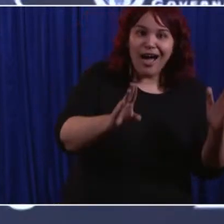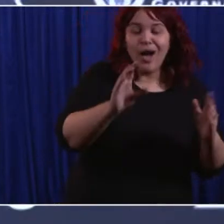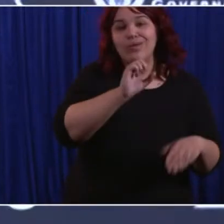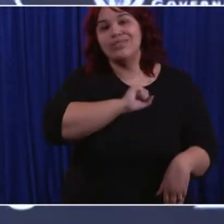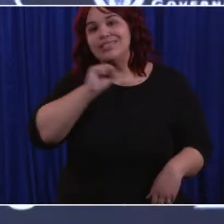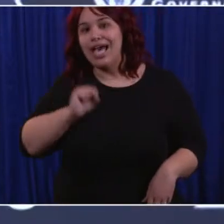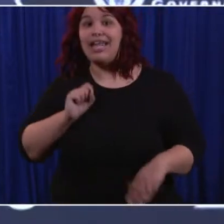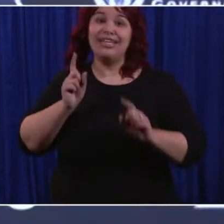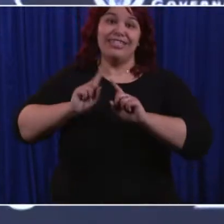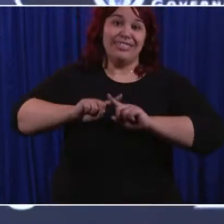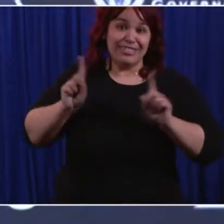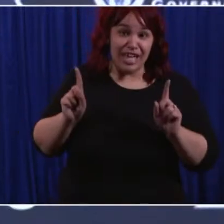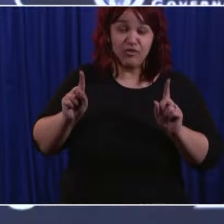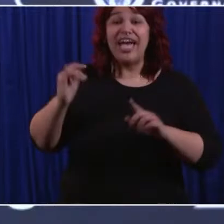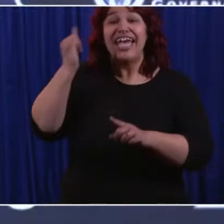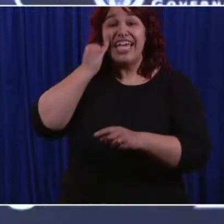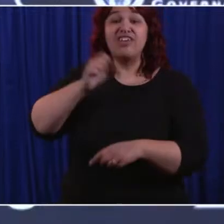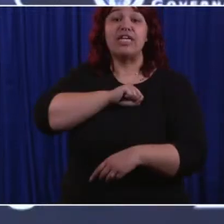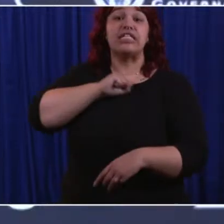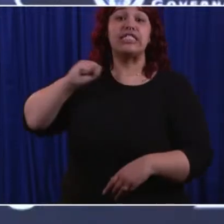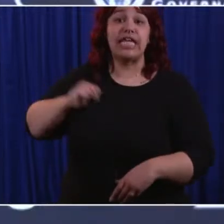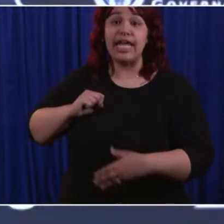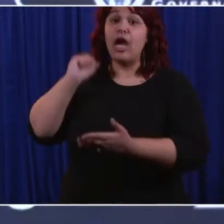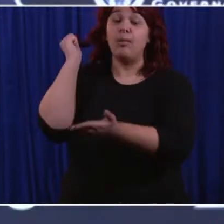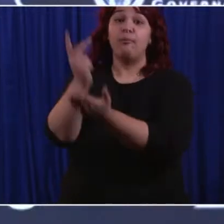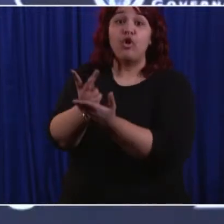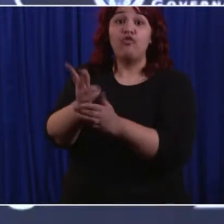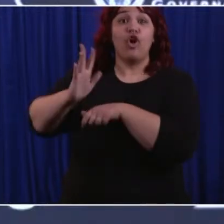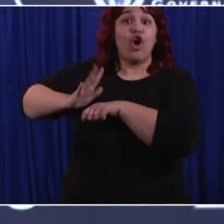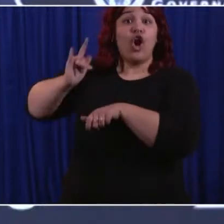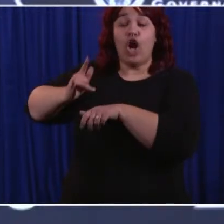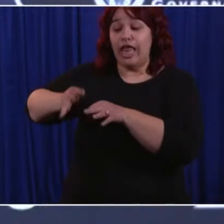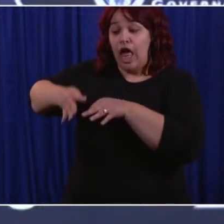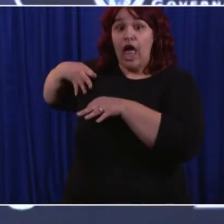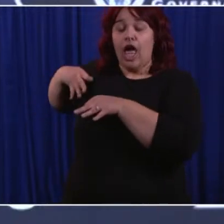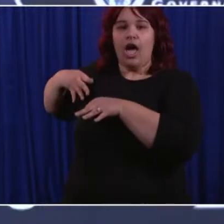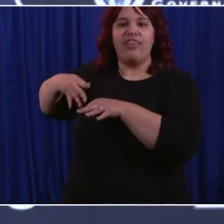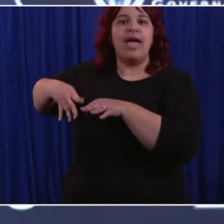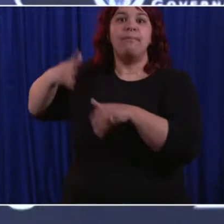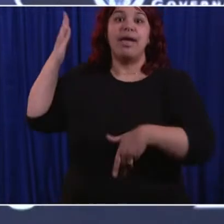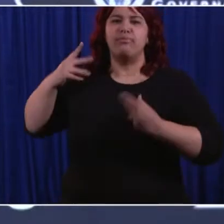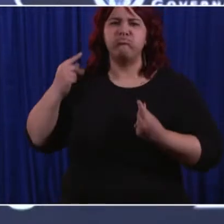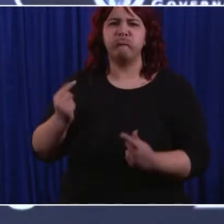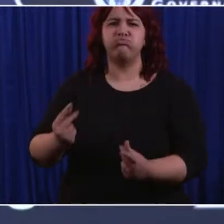get that May date, but we did not, and we're left with where we are.